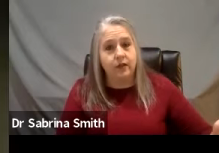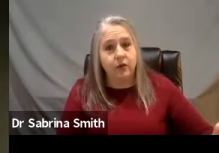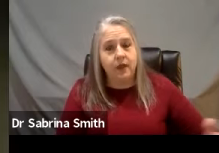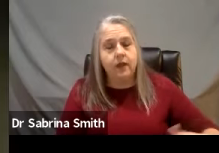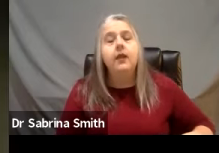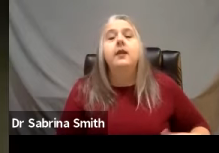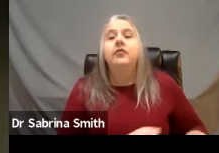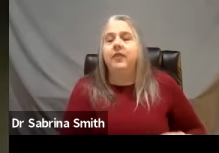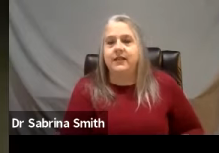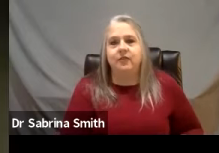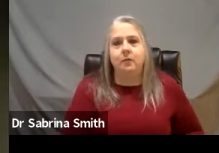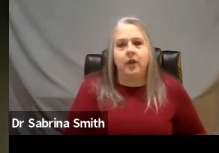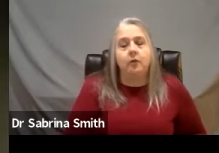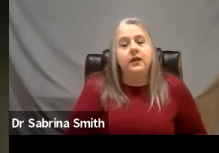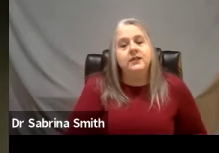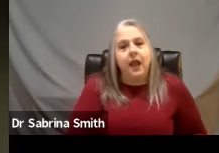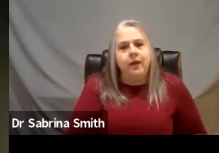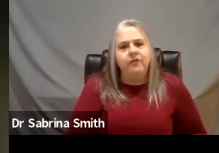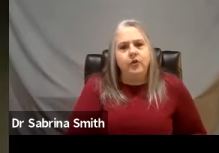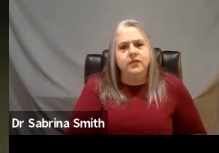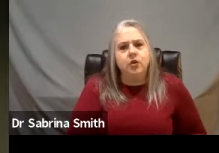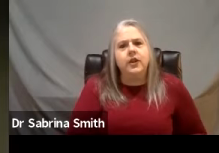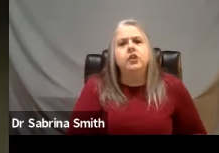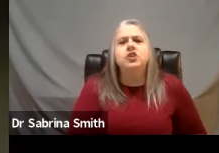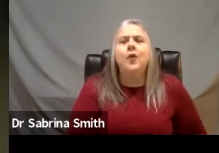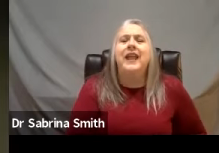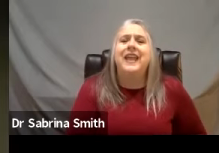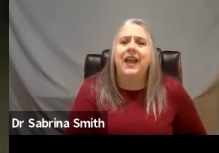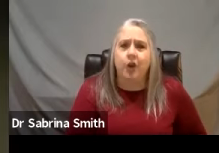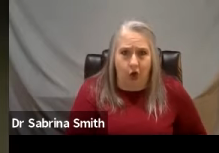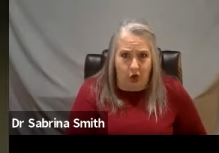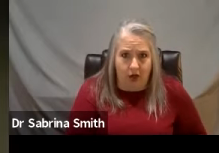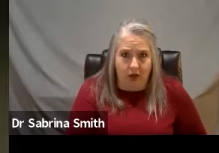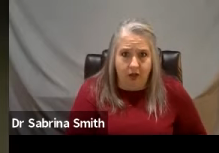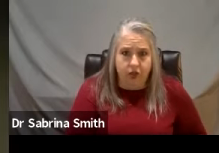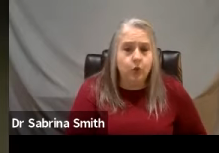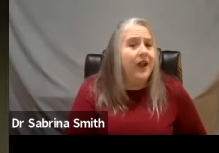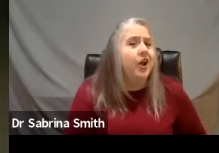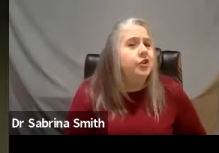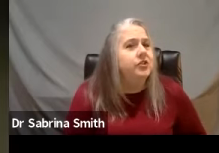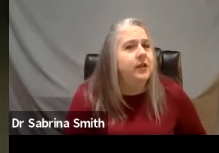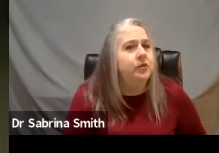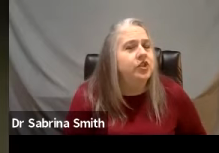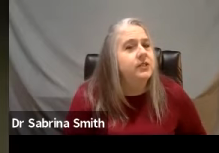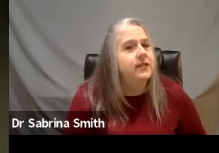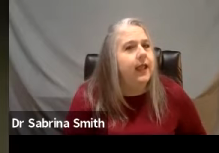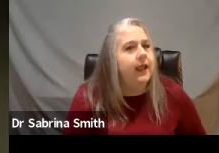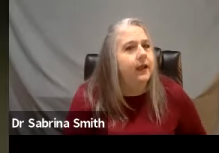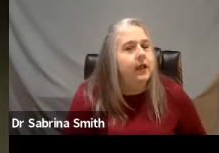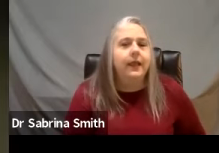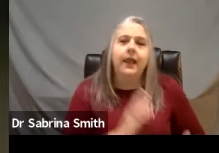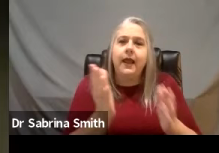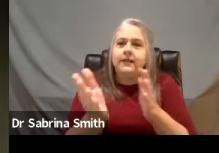story a little bit, then that's even better. Because now I'm focused on, do I get her? Do I understand what she's